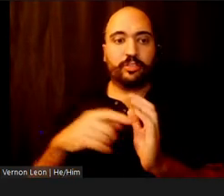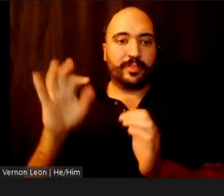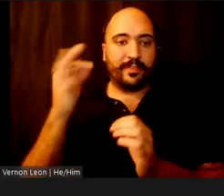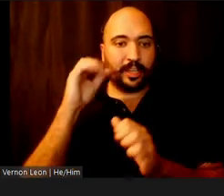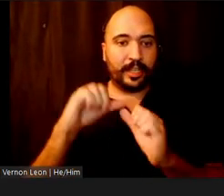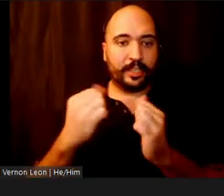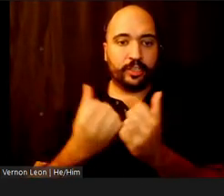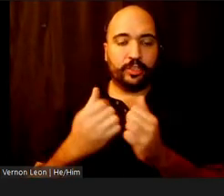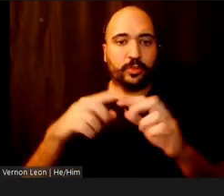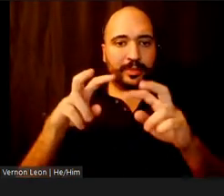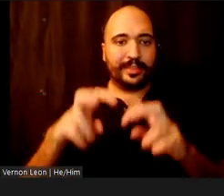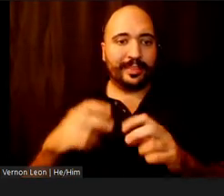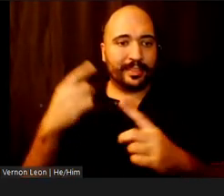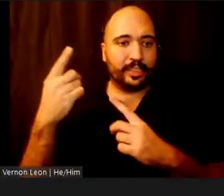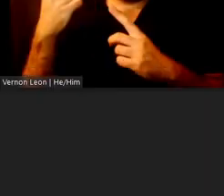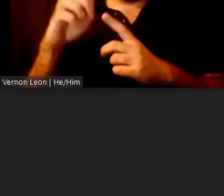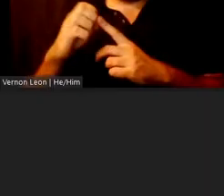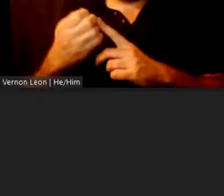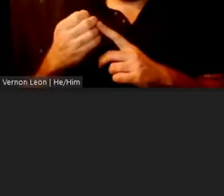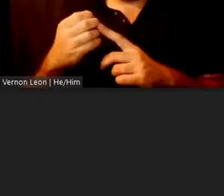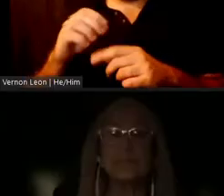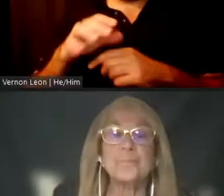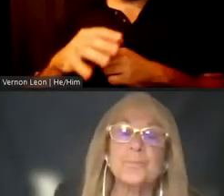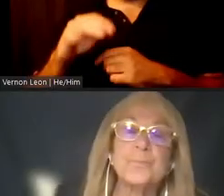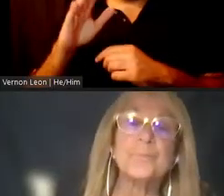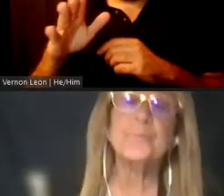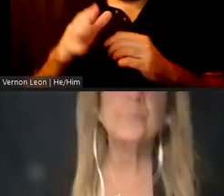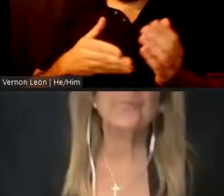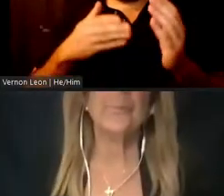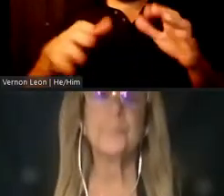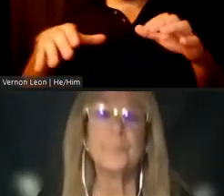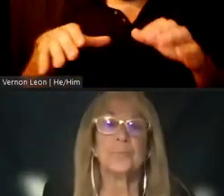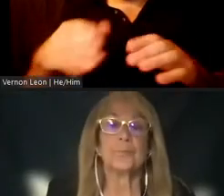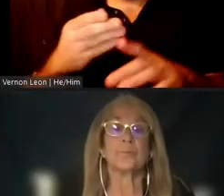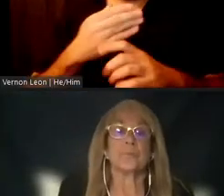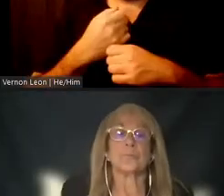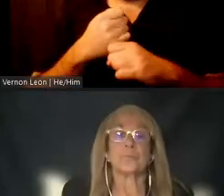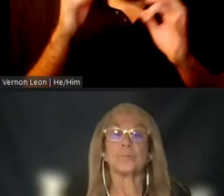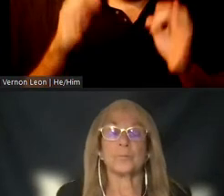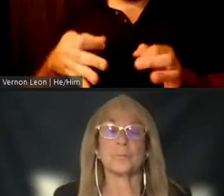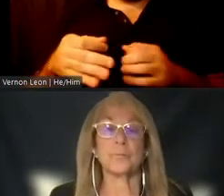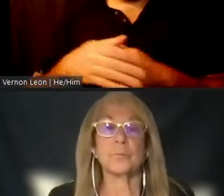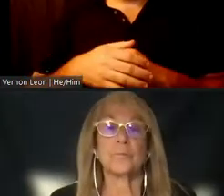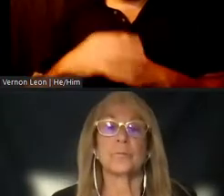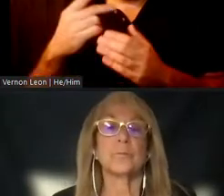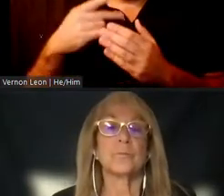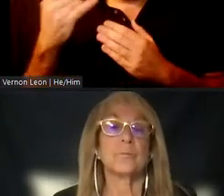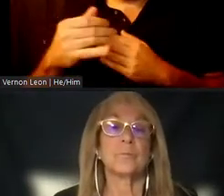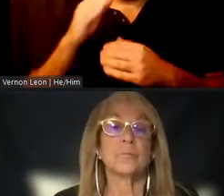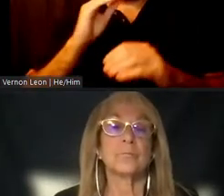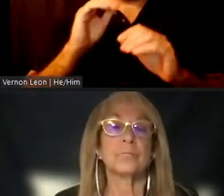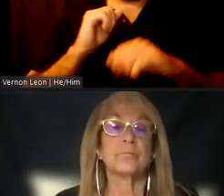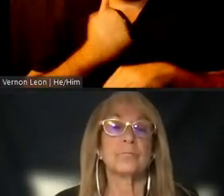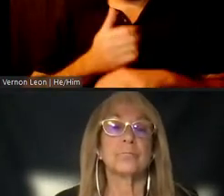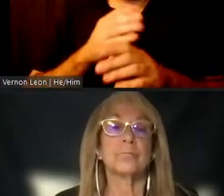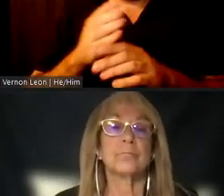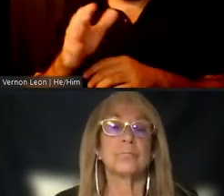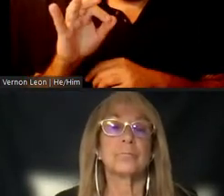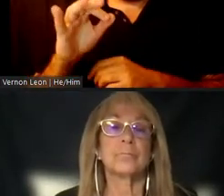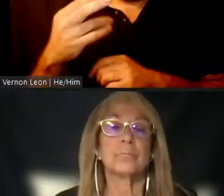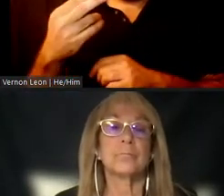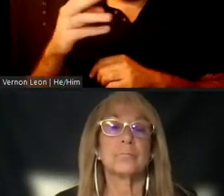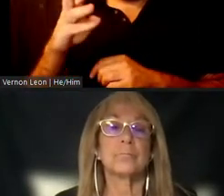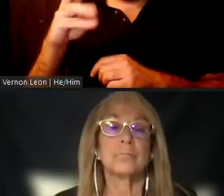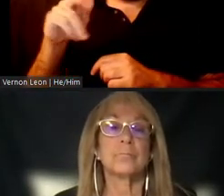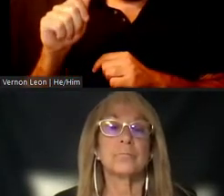assess and consider the environmental effects of their proposed actions prior to making a decision. The project would be implemented through the Federal Highway